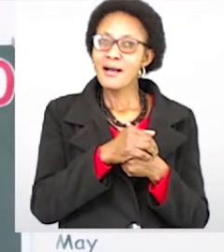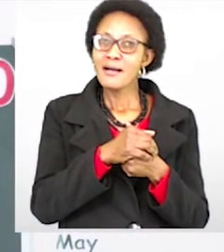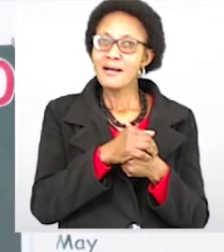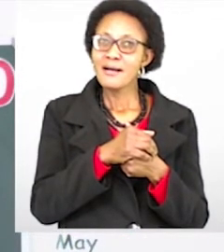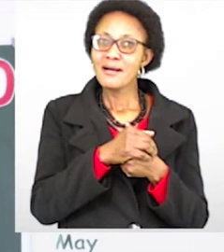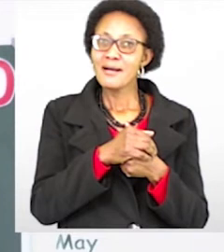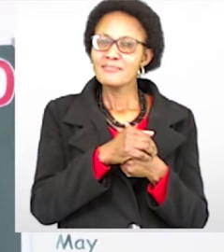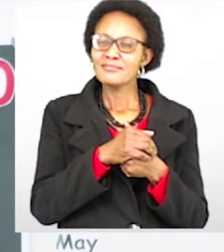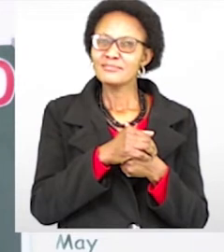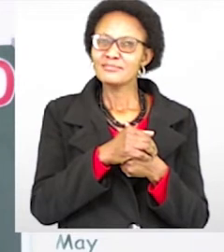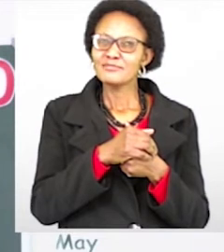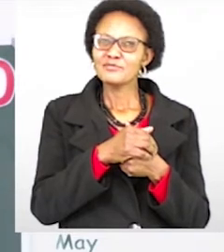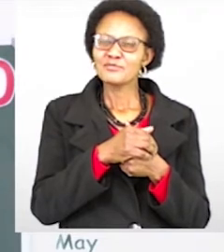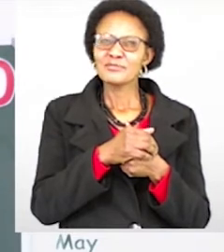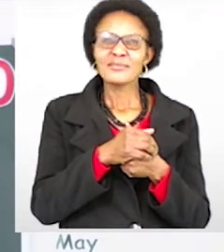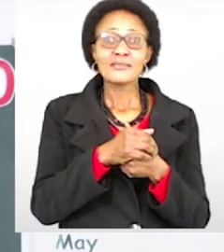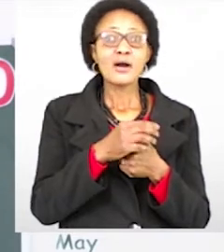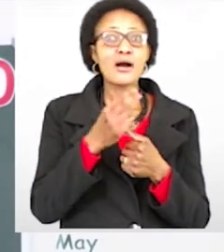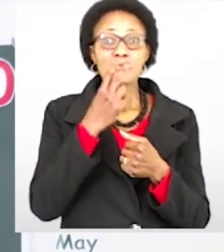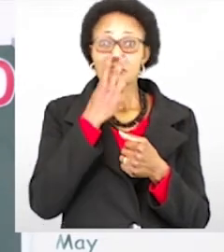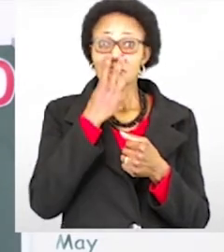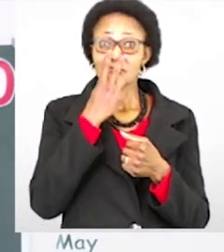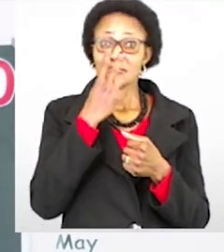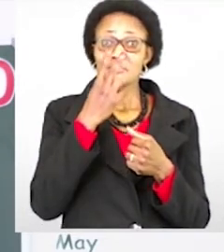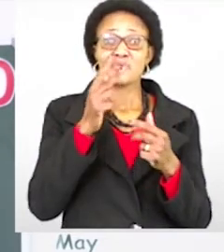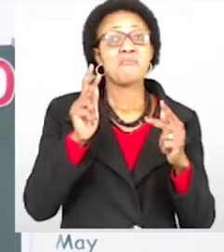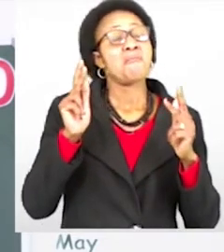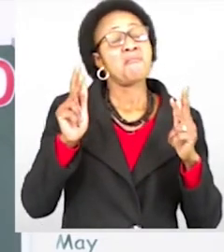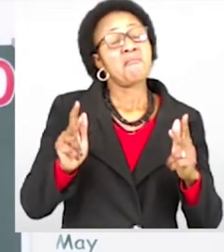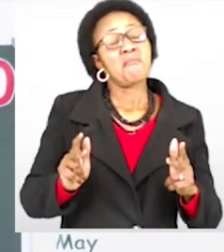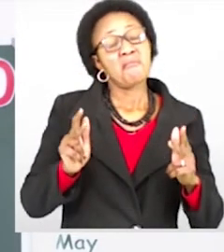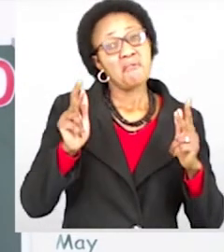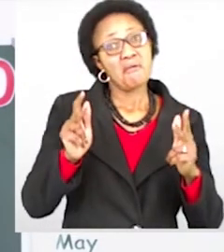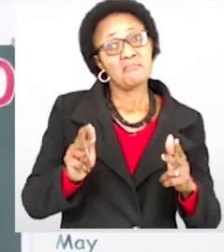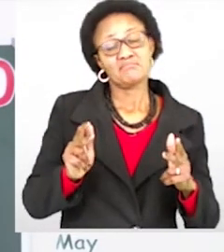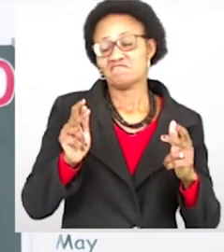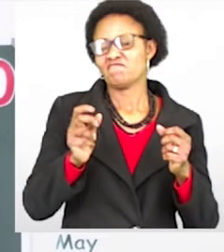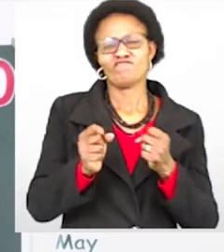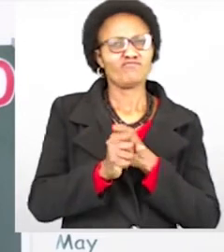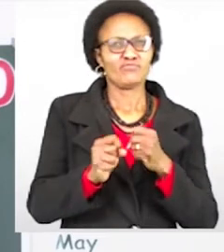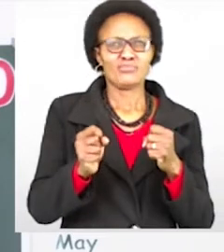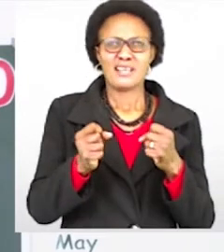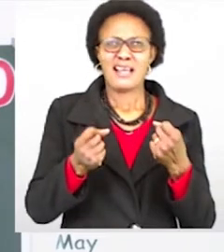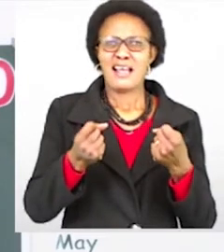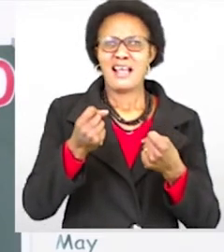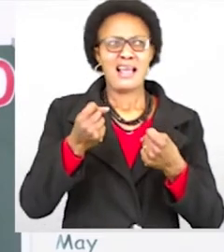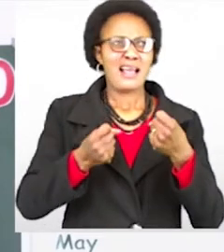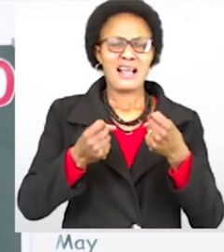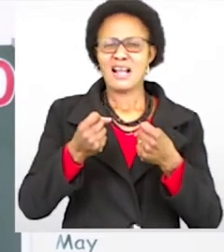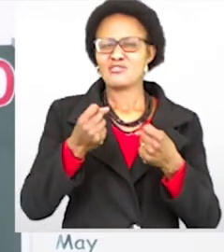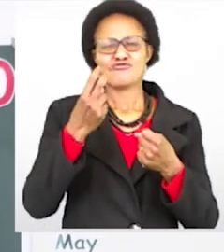That's right! You could hear something coming, and I don't think it was a car, and I don't think it was a